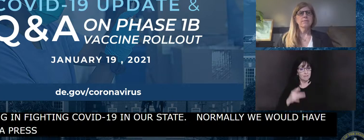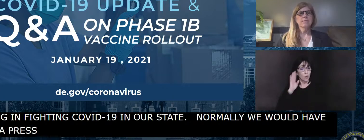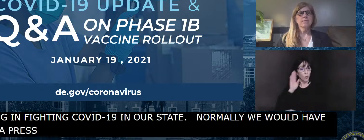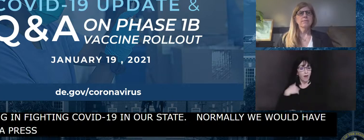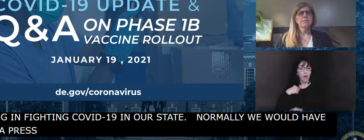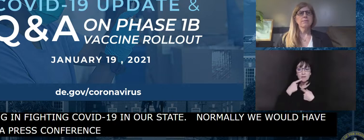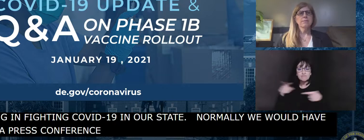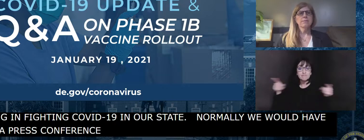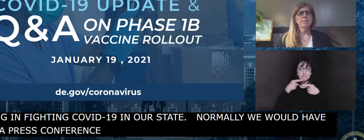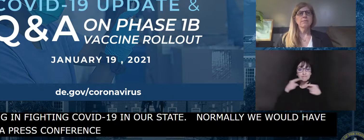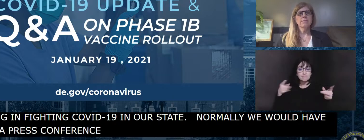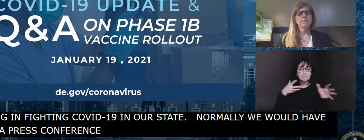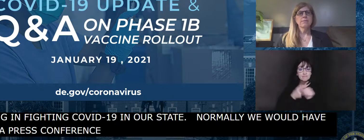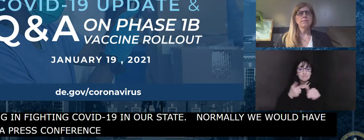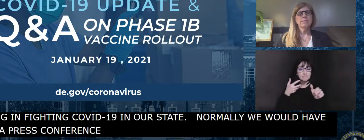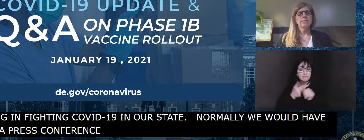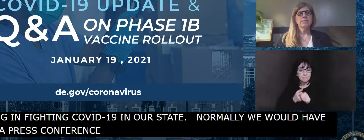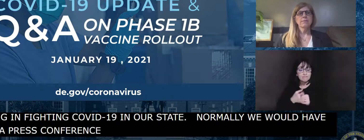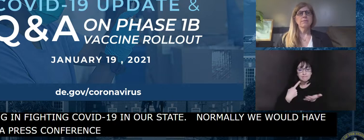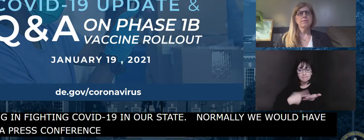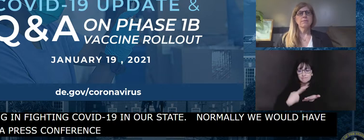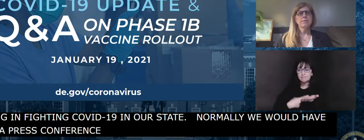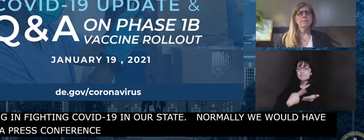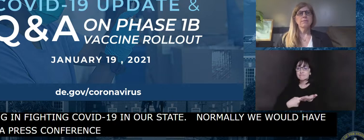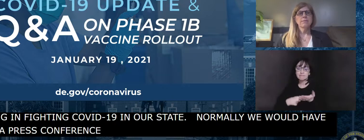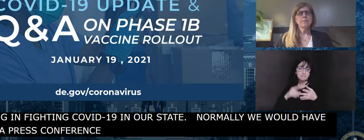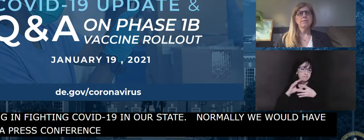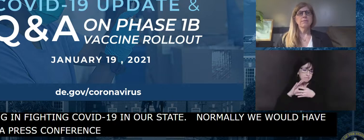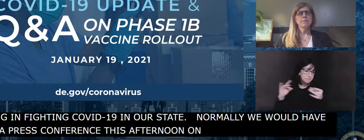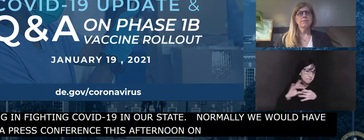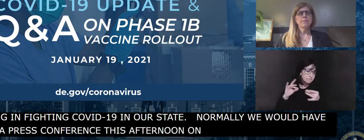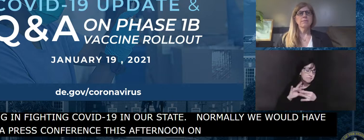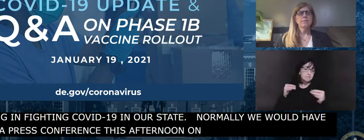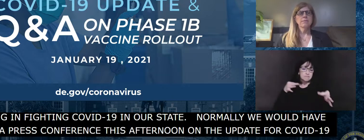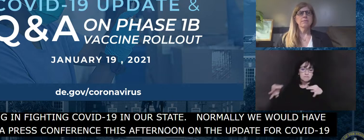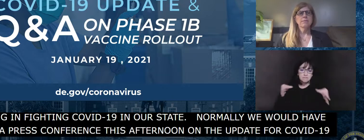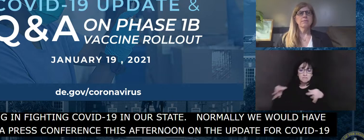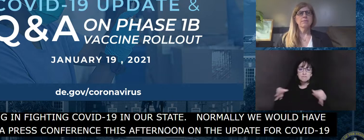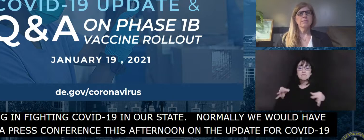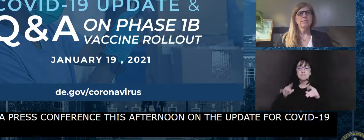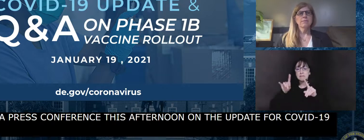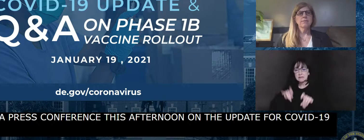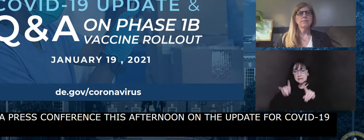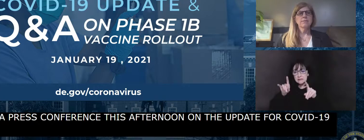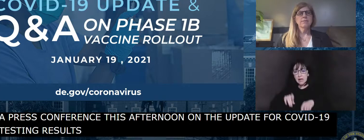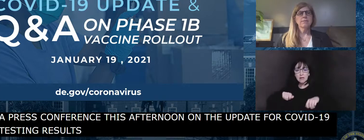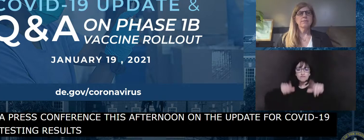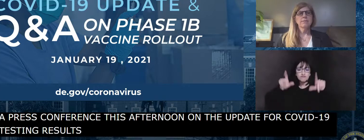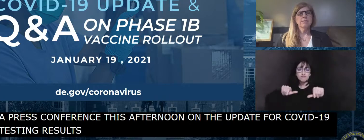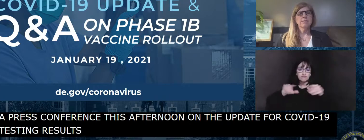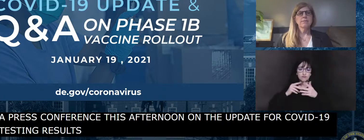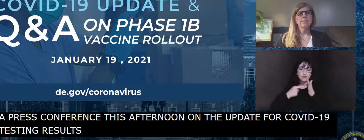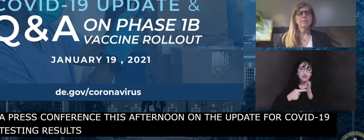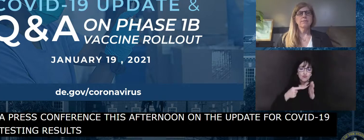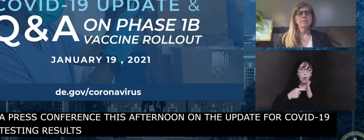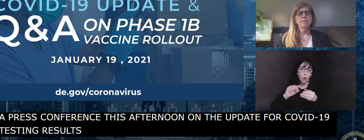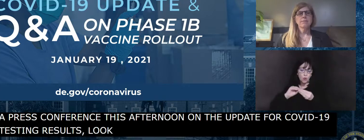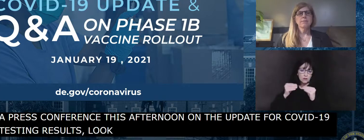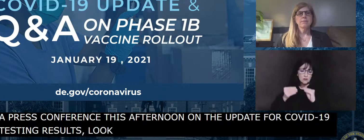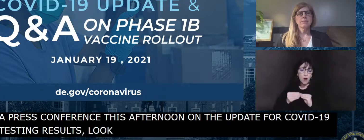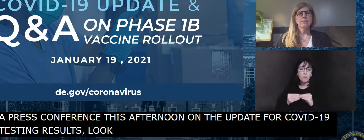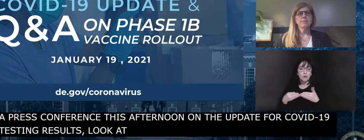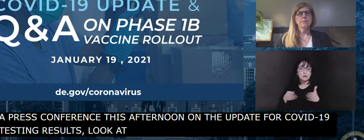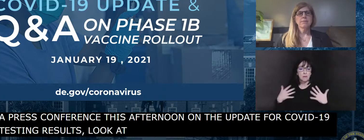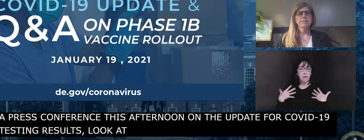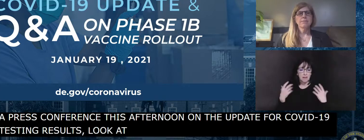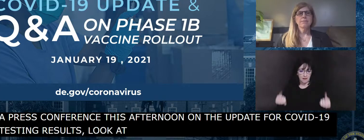for COVID-19, and we would talking about our testing results, look at our data dashboard, and go to our Division of Public Health. And I'm joined